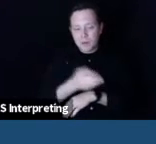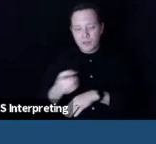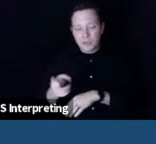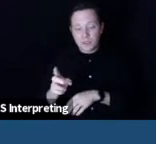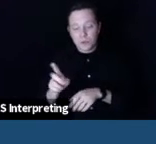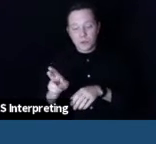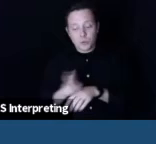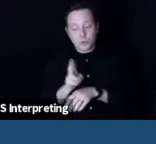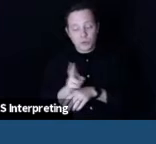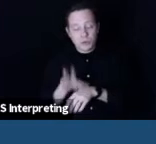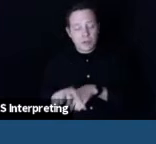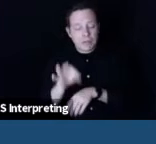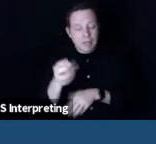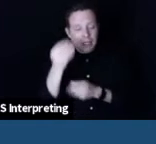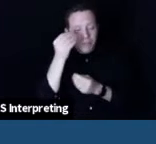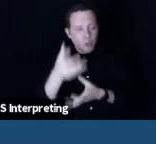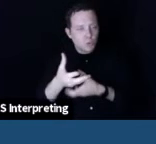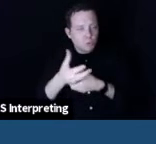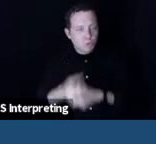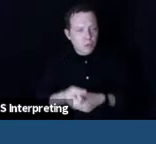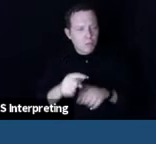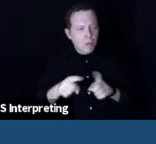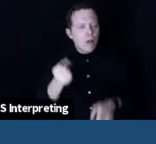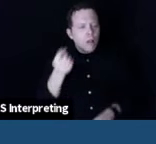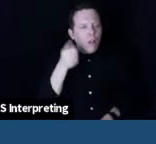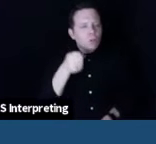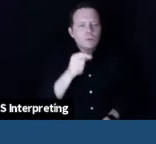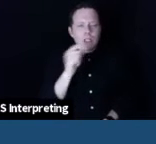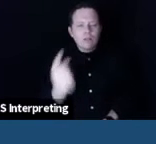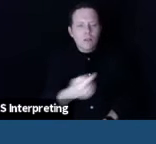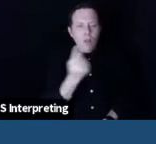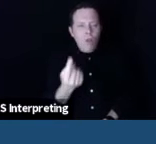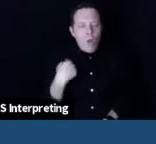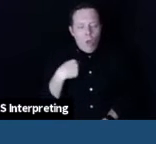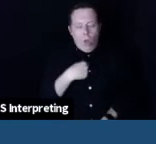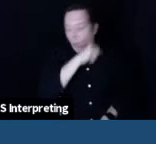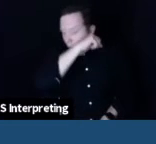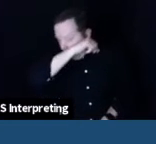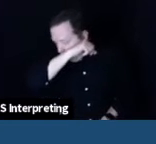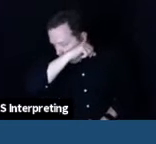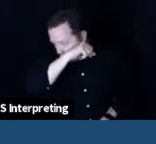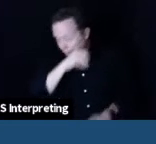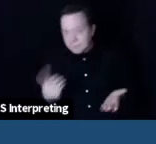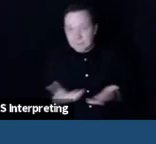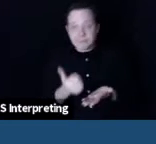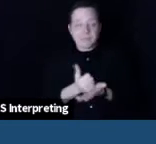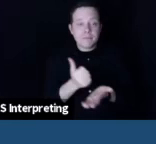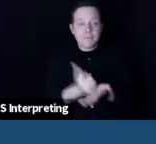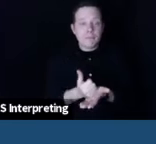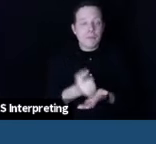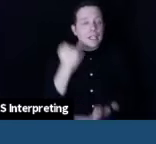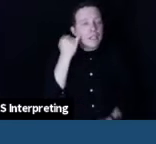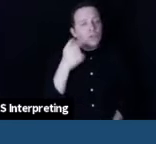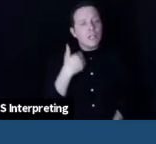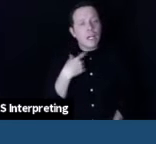information. But remember, you are not alone in this. We are here to help. If you have questions and you